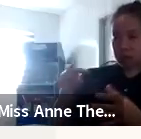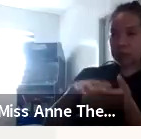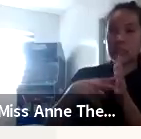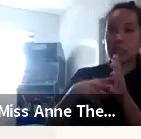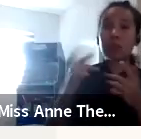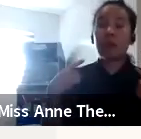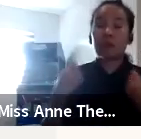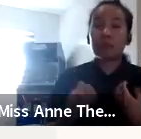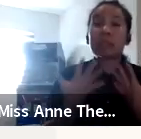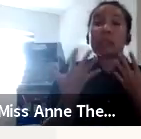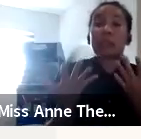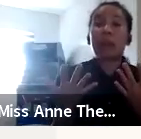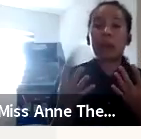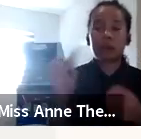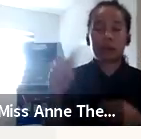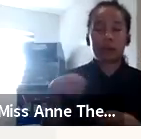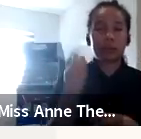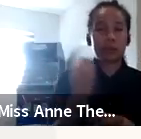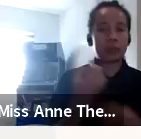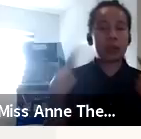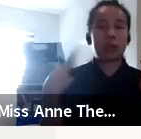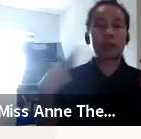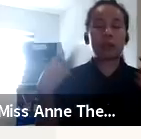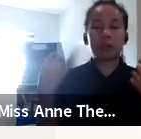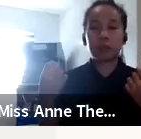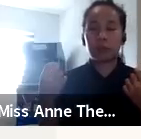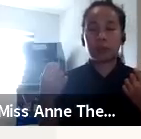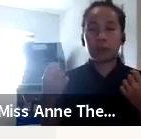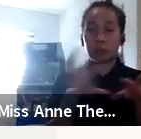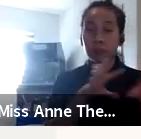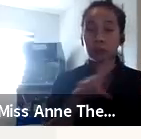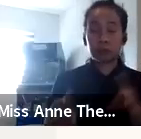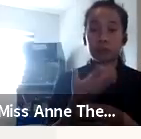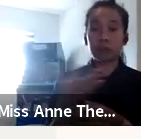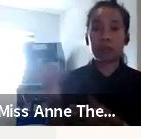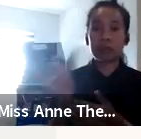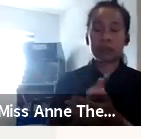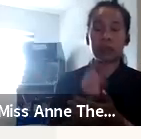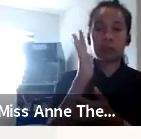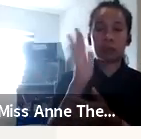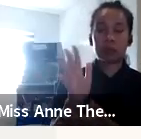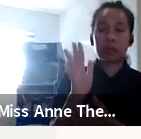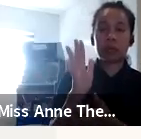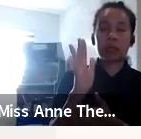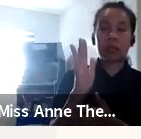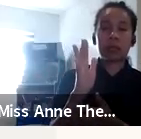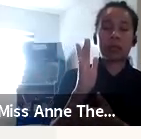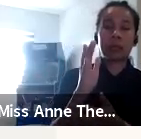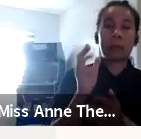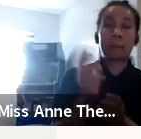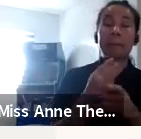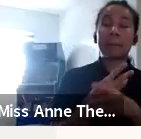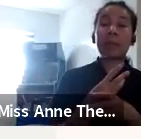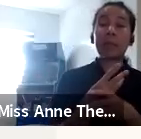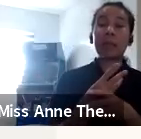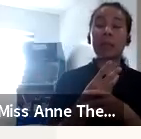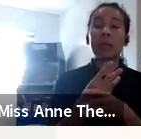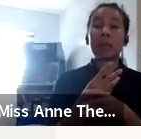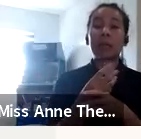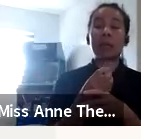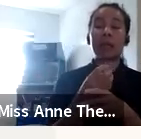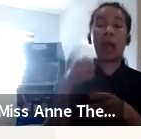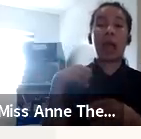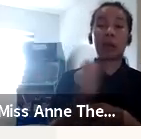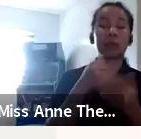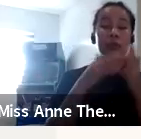need to inspire. You need to inspire, you need to do things that will make your learners look up to you and not